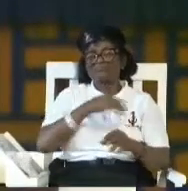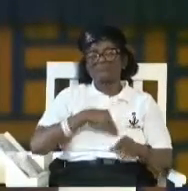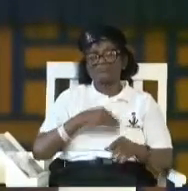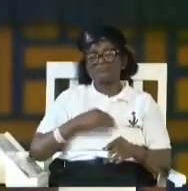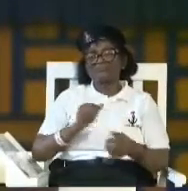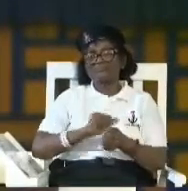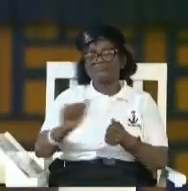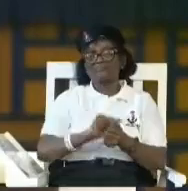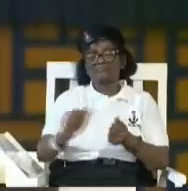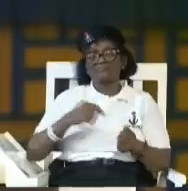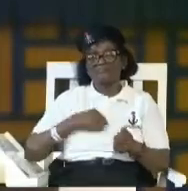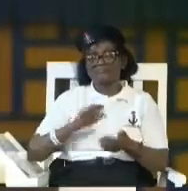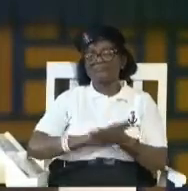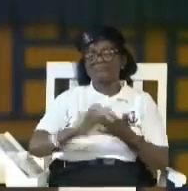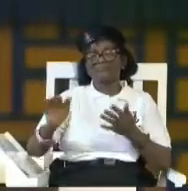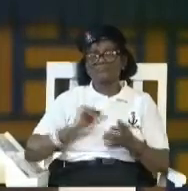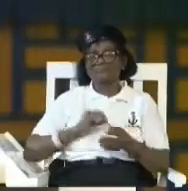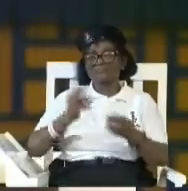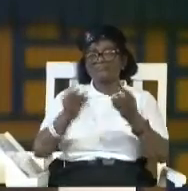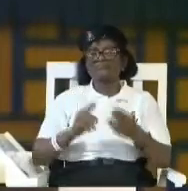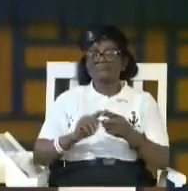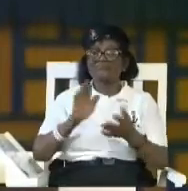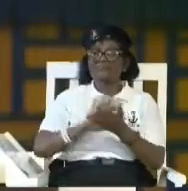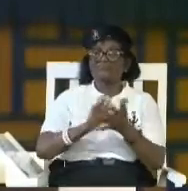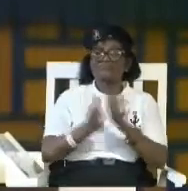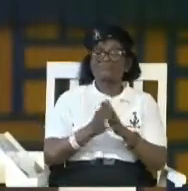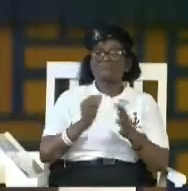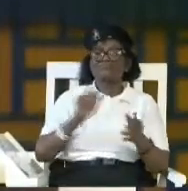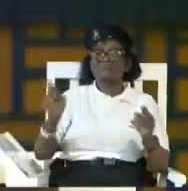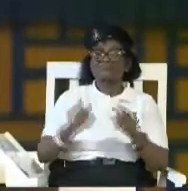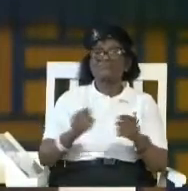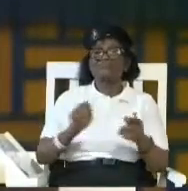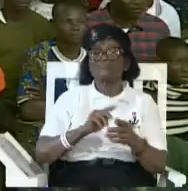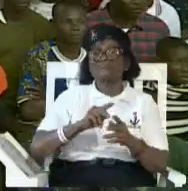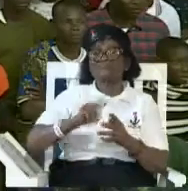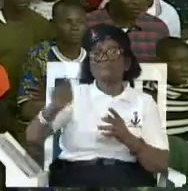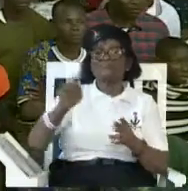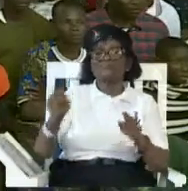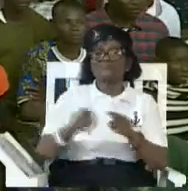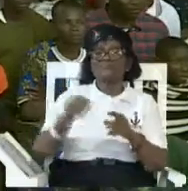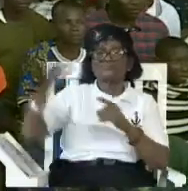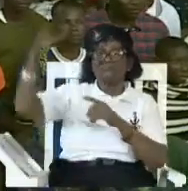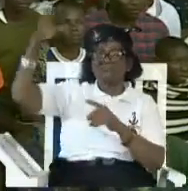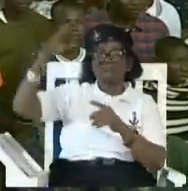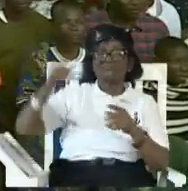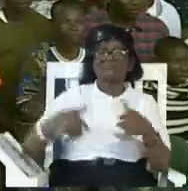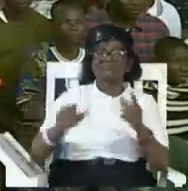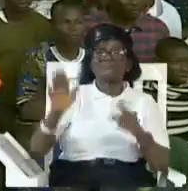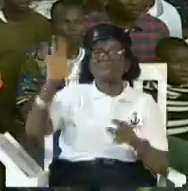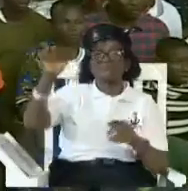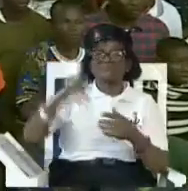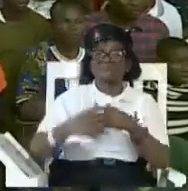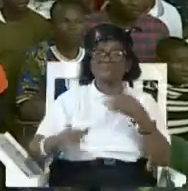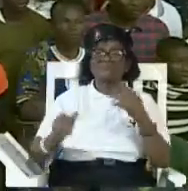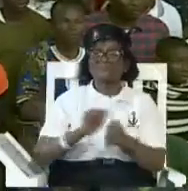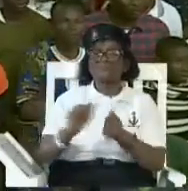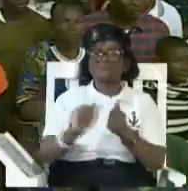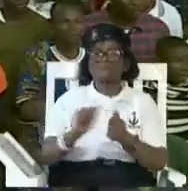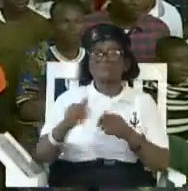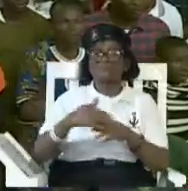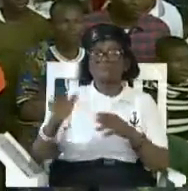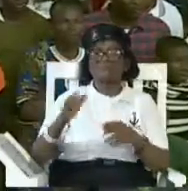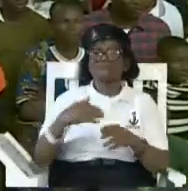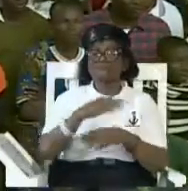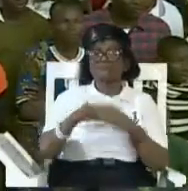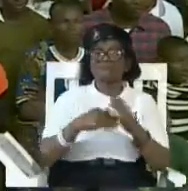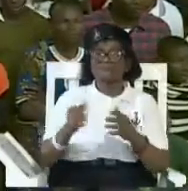to become as pure as light. Let your blood wash away all my sins today. I